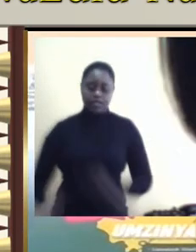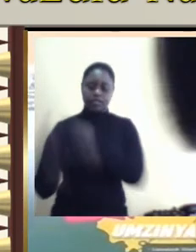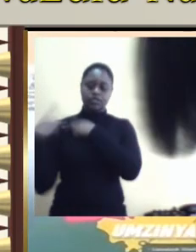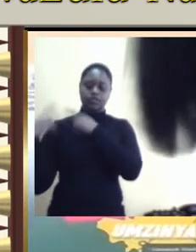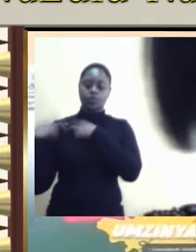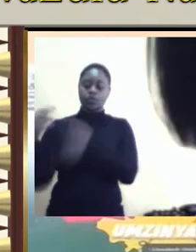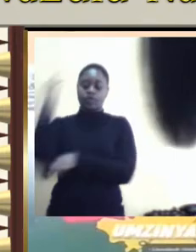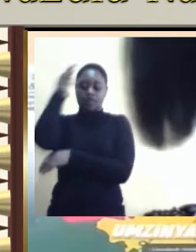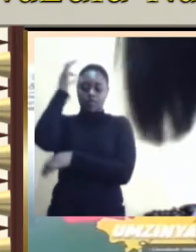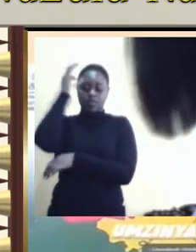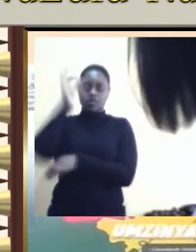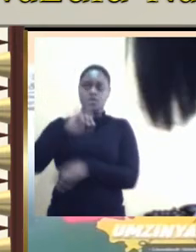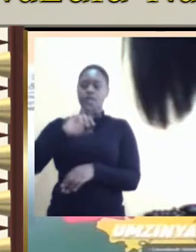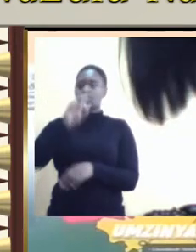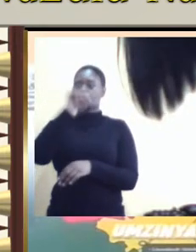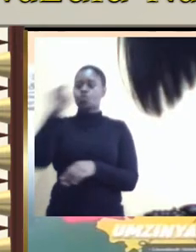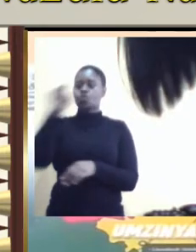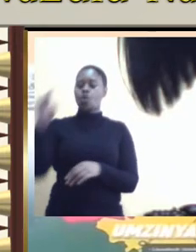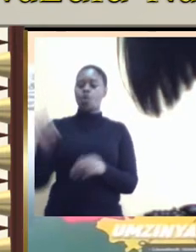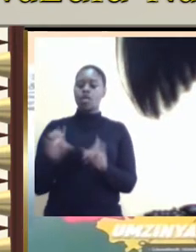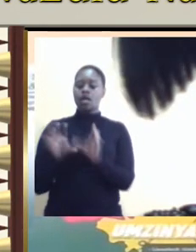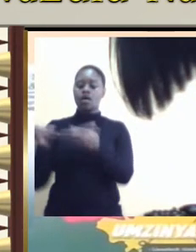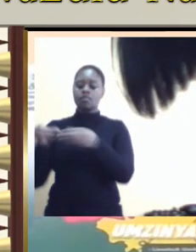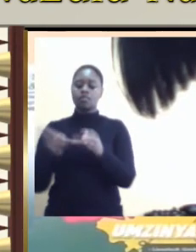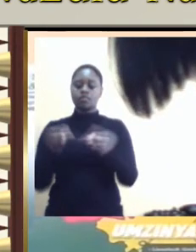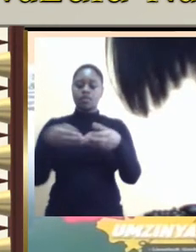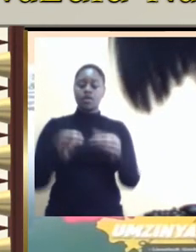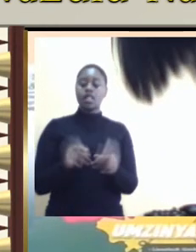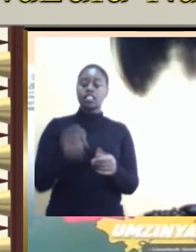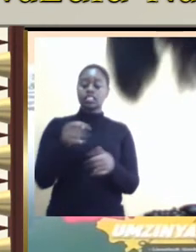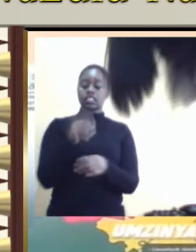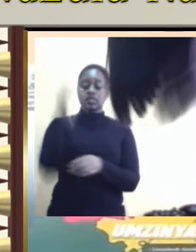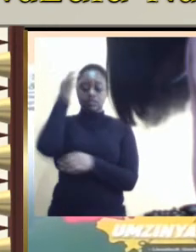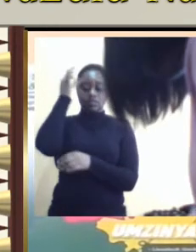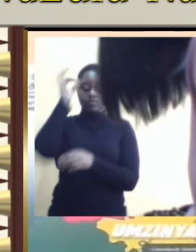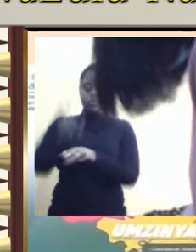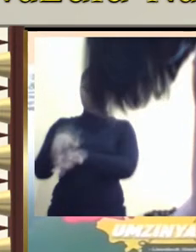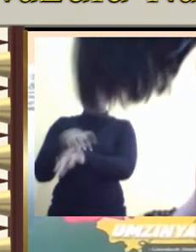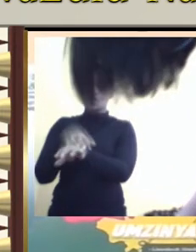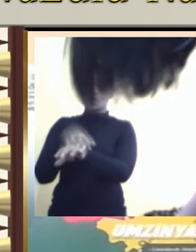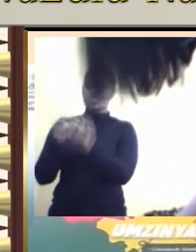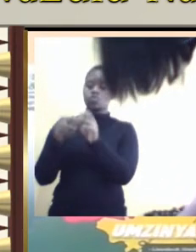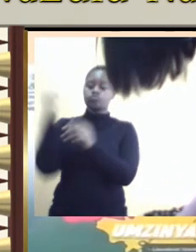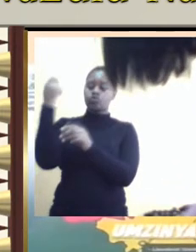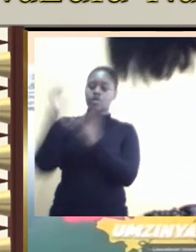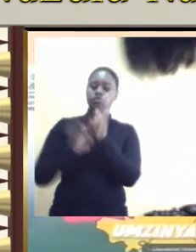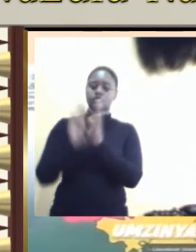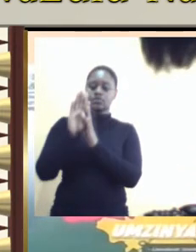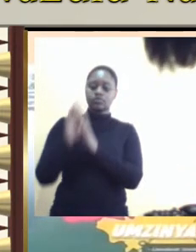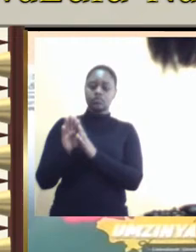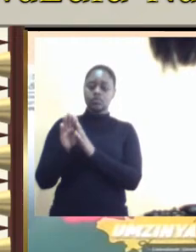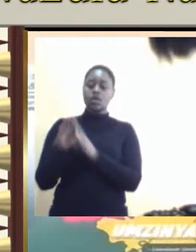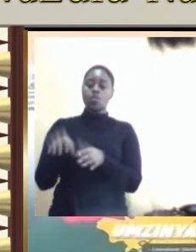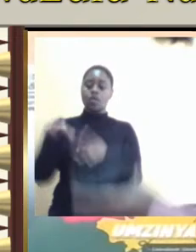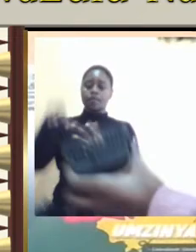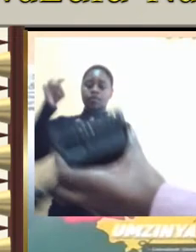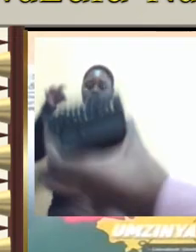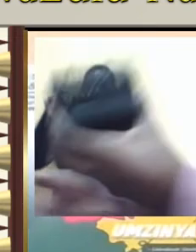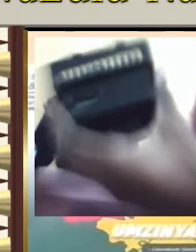and all other sectors. In this regard, the Department of Agriculture and Rural Development will launch an